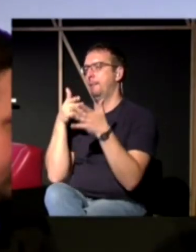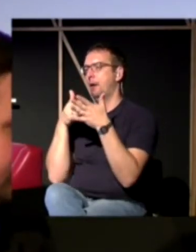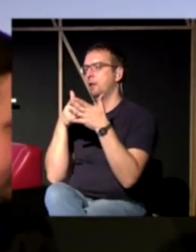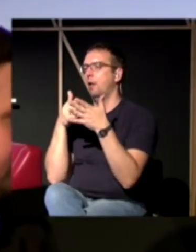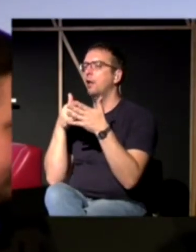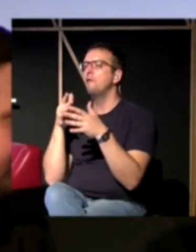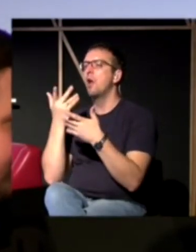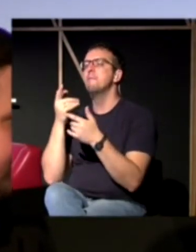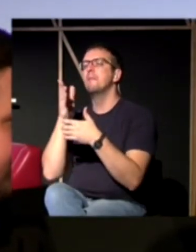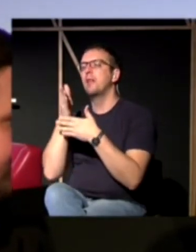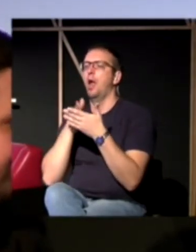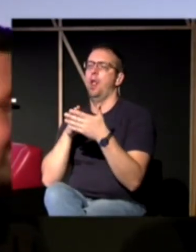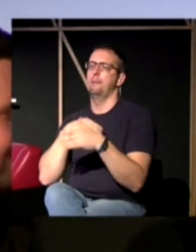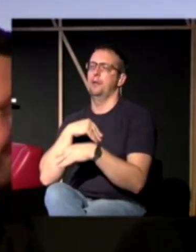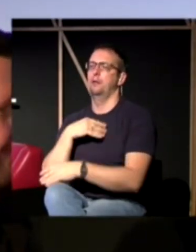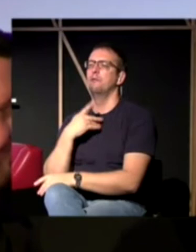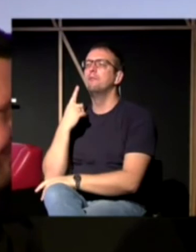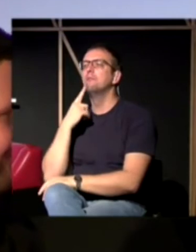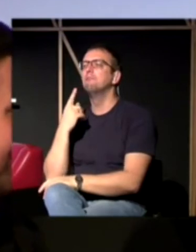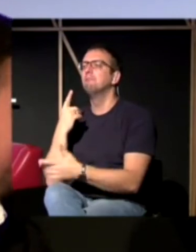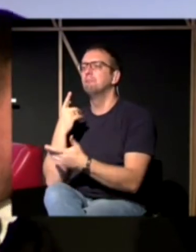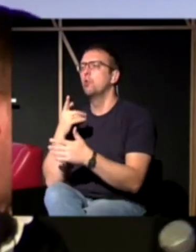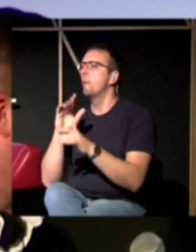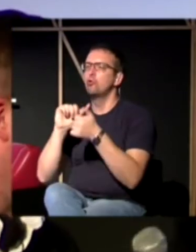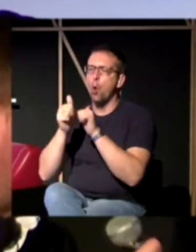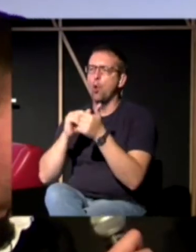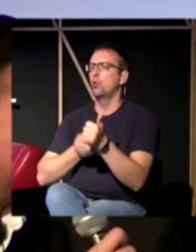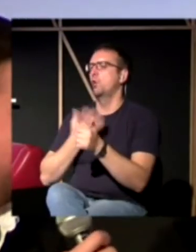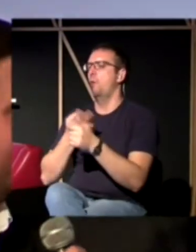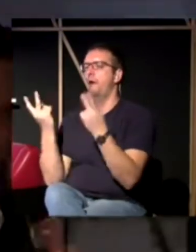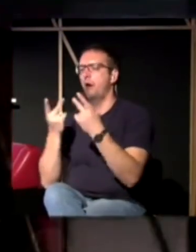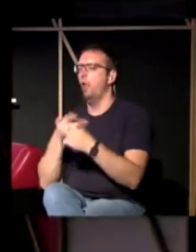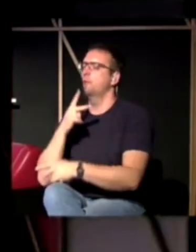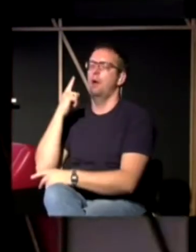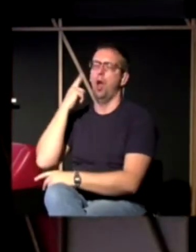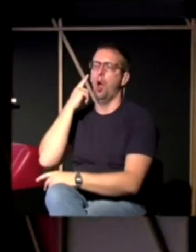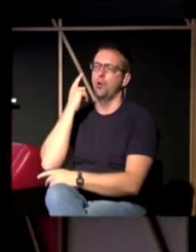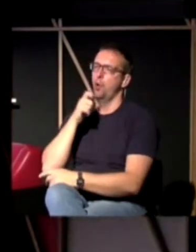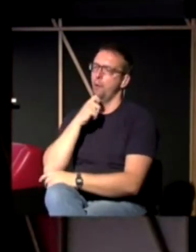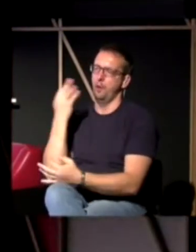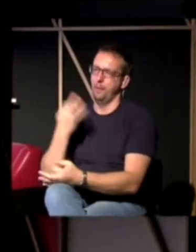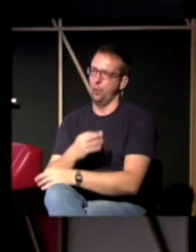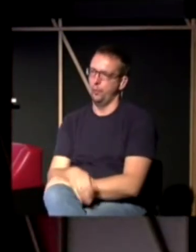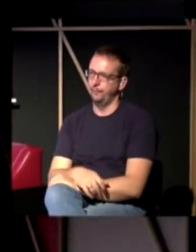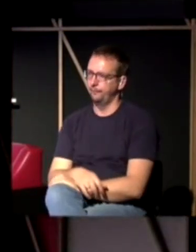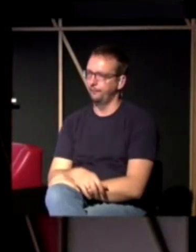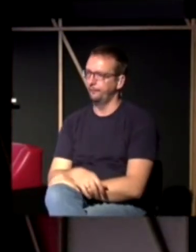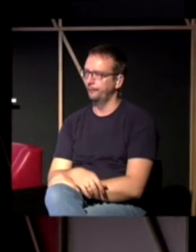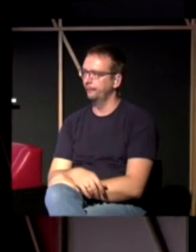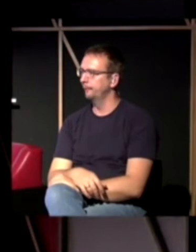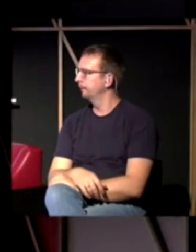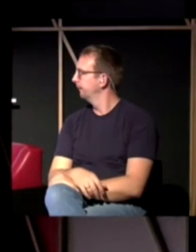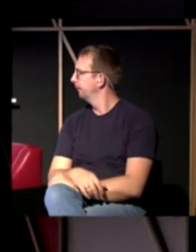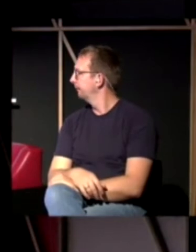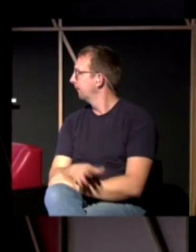cultural events next time. Perfect. Thank you very much, Slivomir. Coming to Julian now.